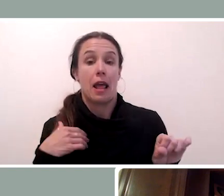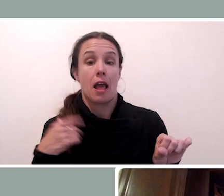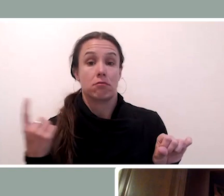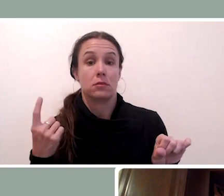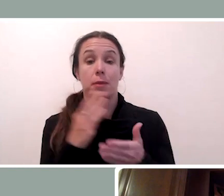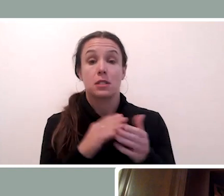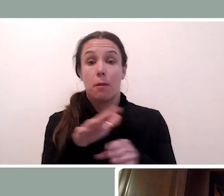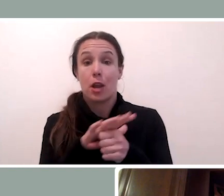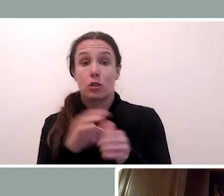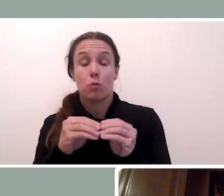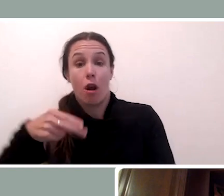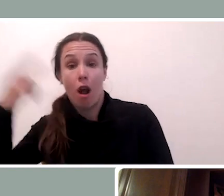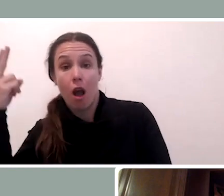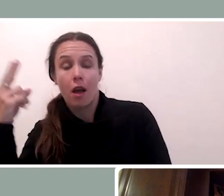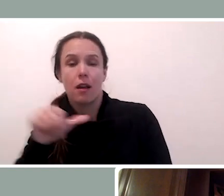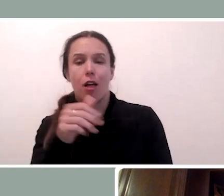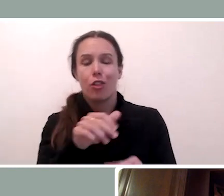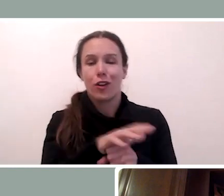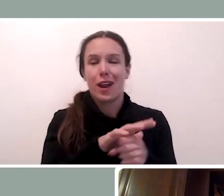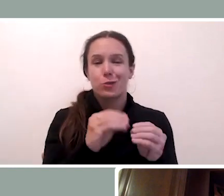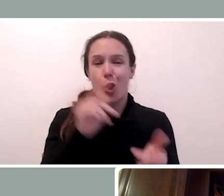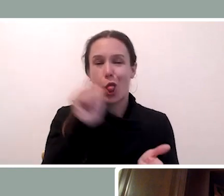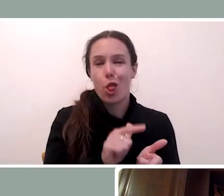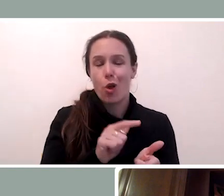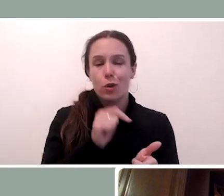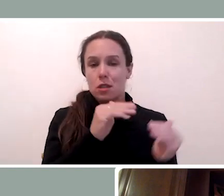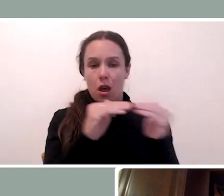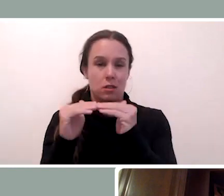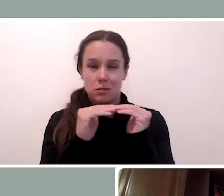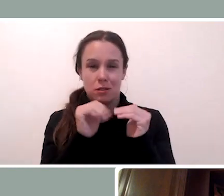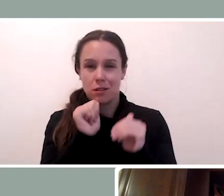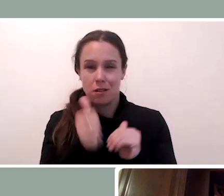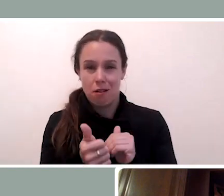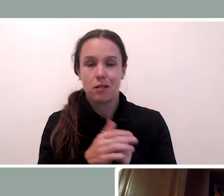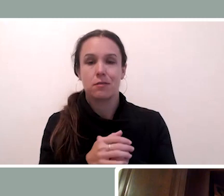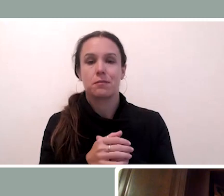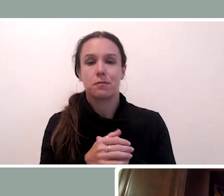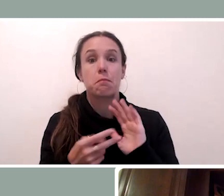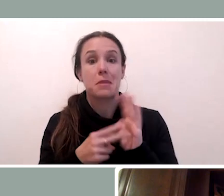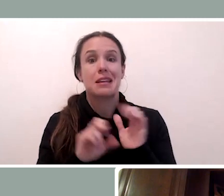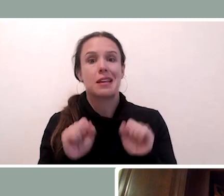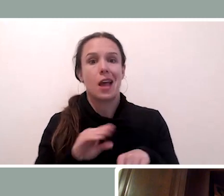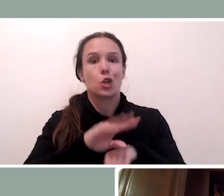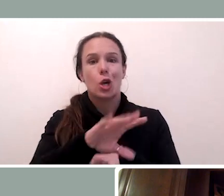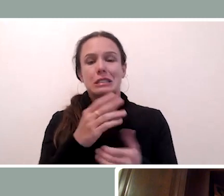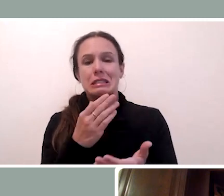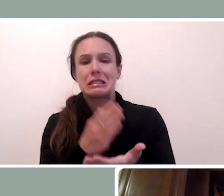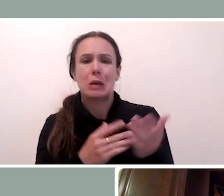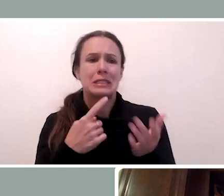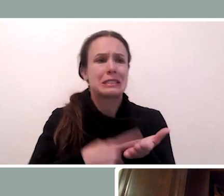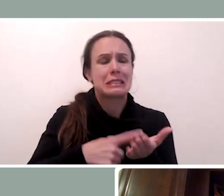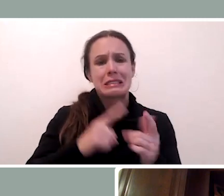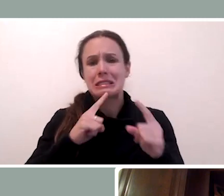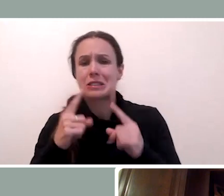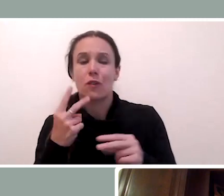high and some areas may be slightly low. So this can create a little bit of discussion when it comes to deciding